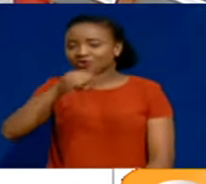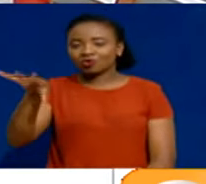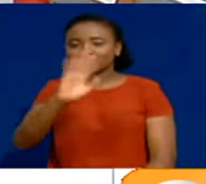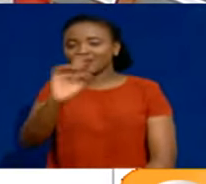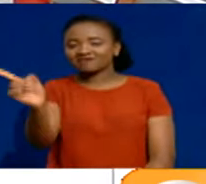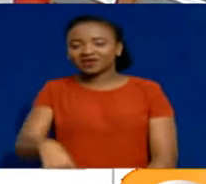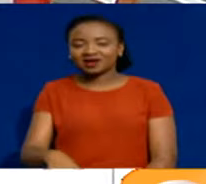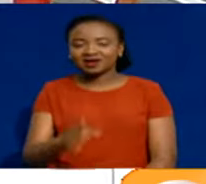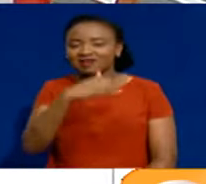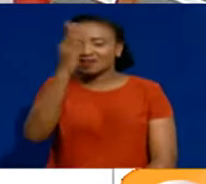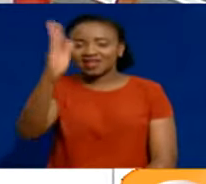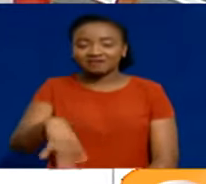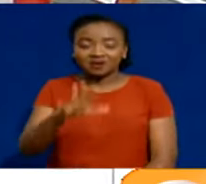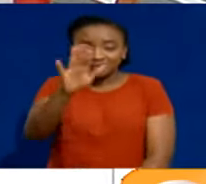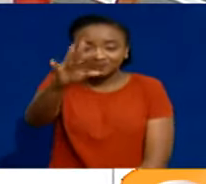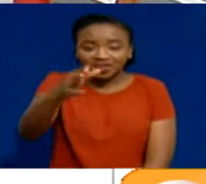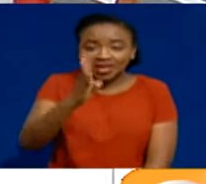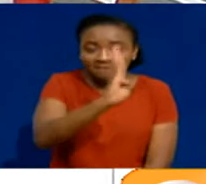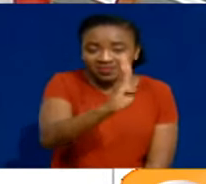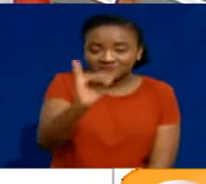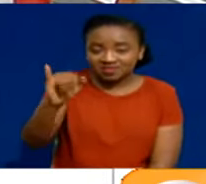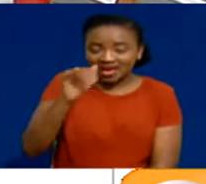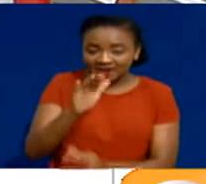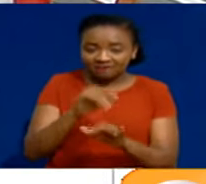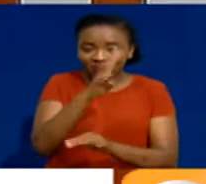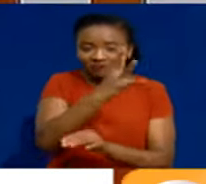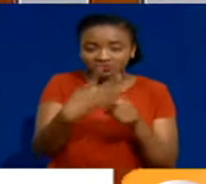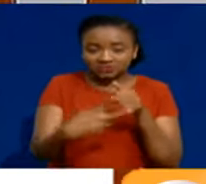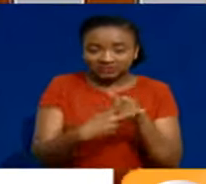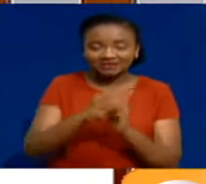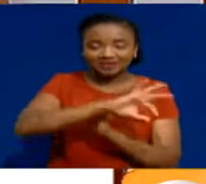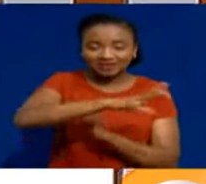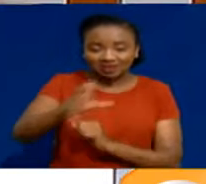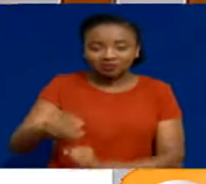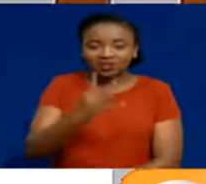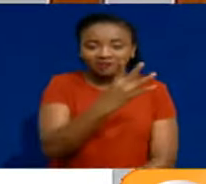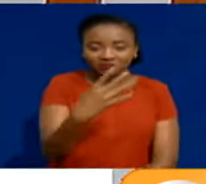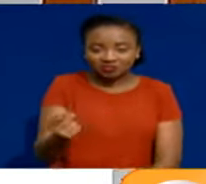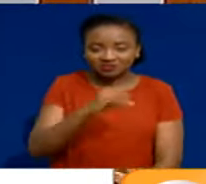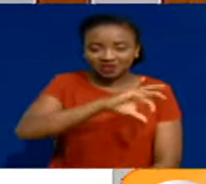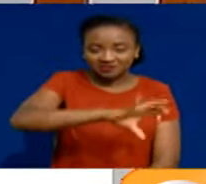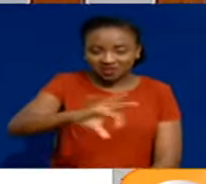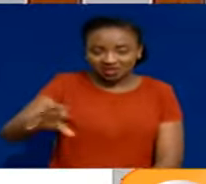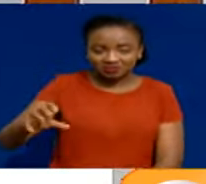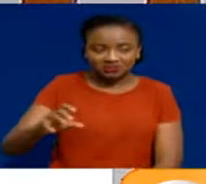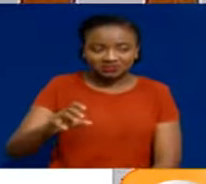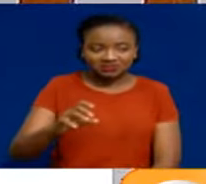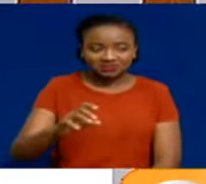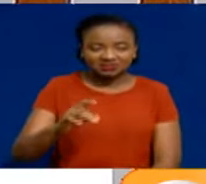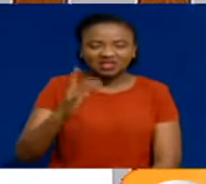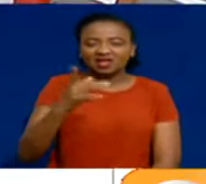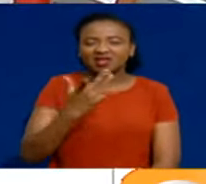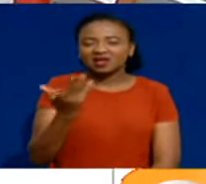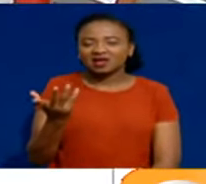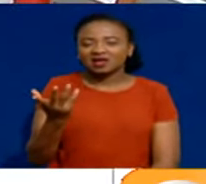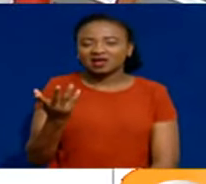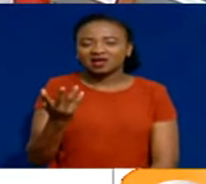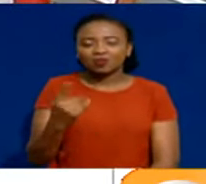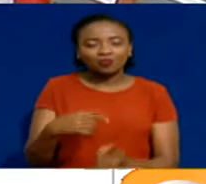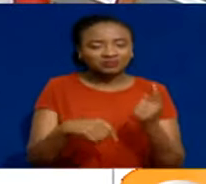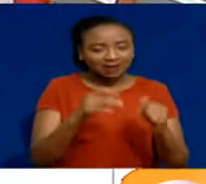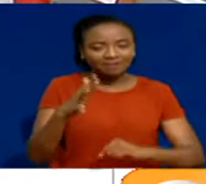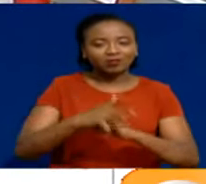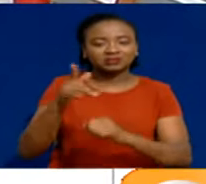I've never been wrong. BBI, out of 47 counties, 45 counties endorsed. Yeah, but it died on the right. Yeah. You